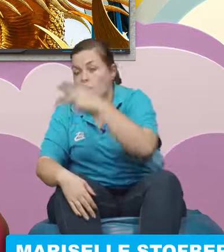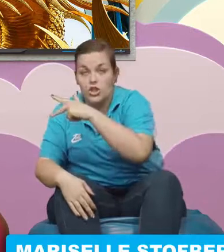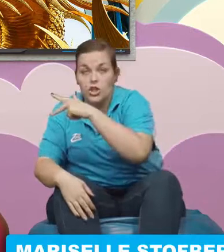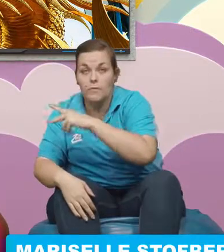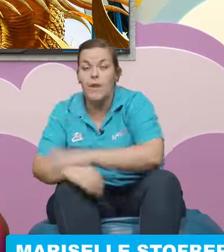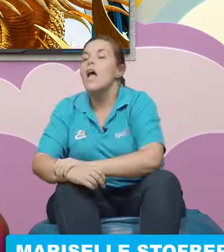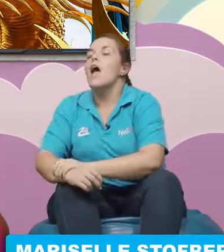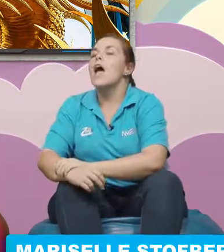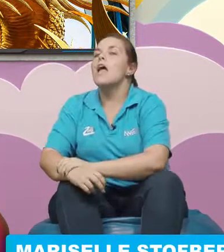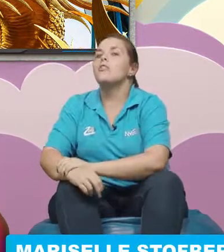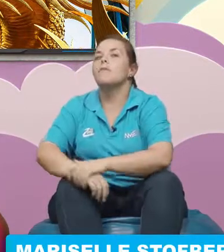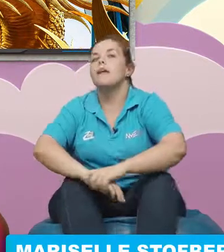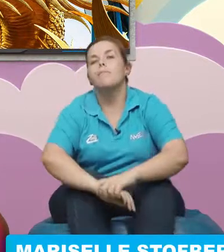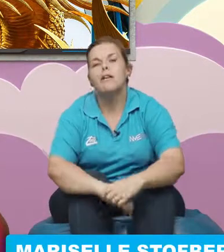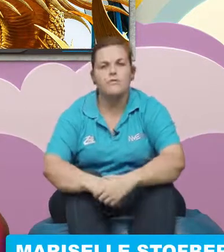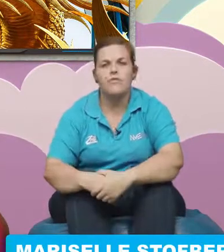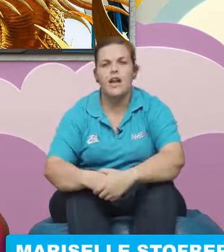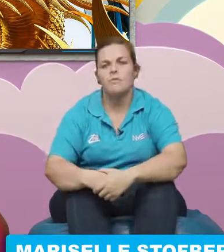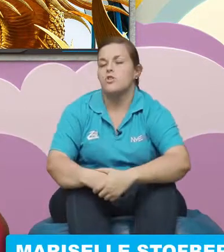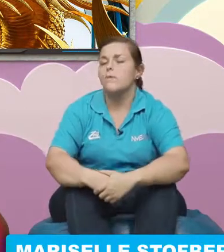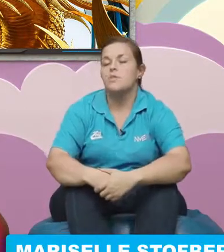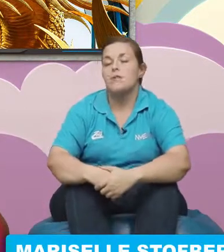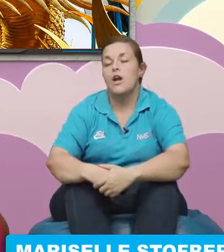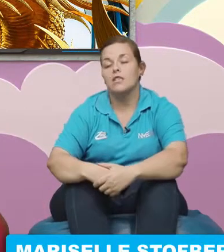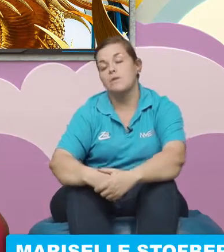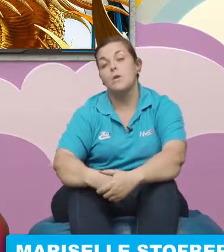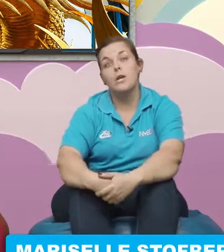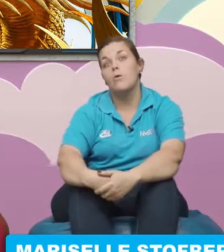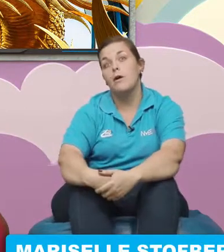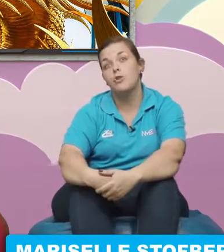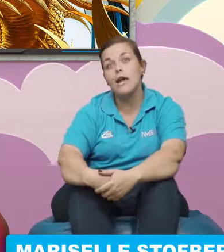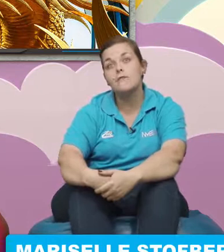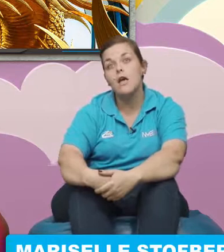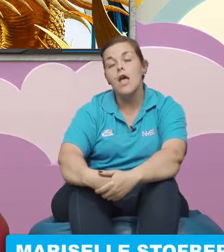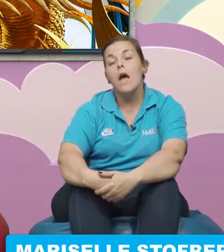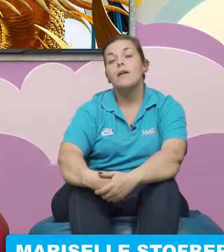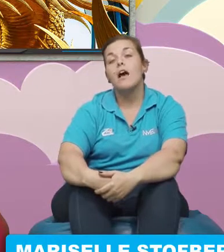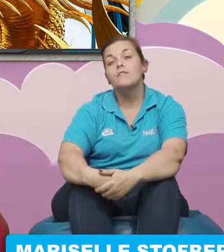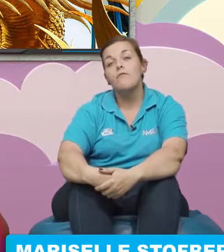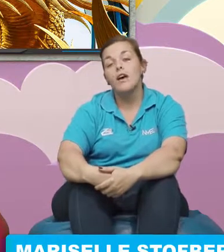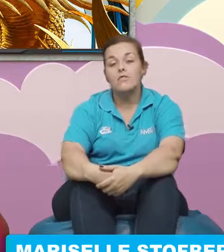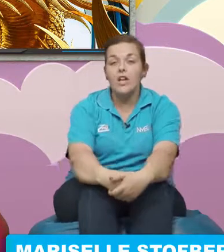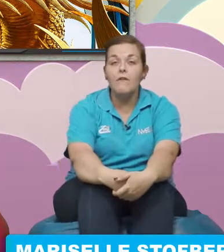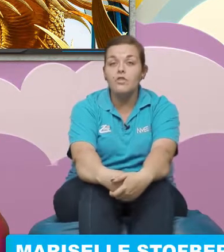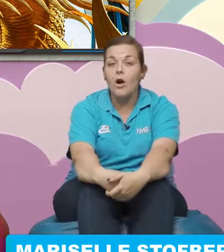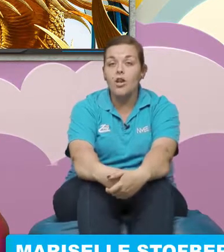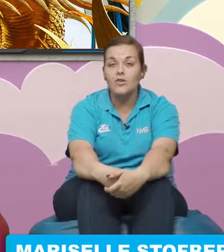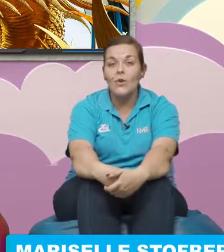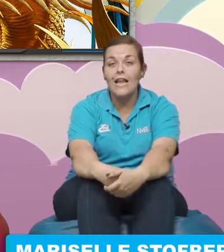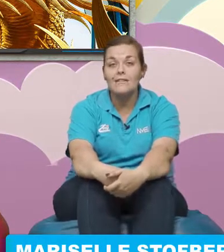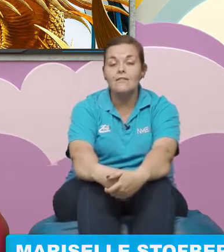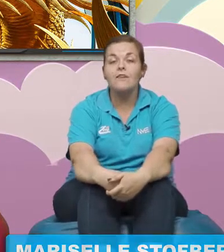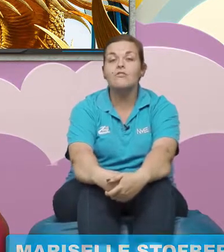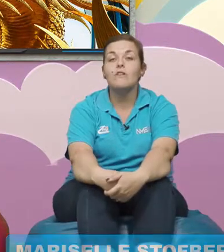adult watching you. And you can be a bunch of different animals. Today we're just being dragons because we're learning all about dragons. But now it's time for us to head over to our online